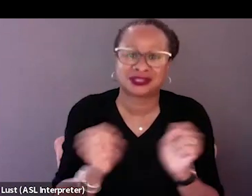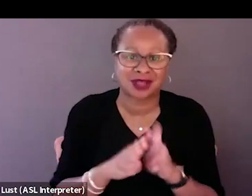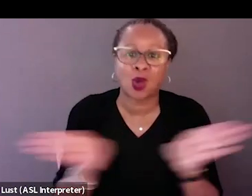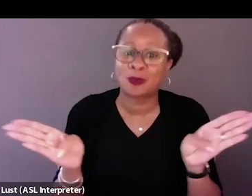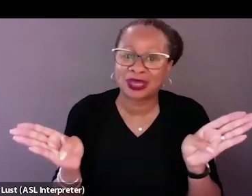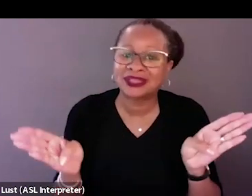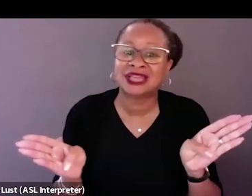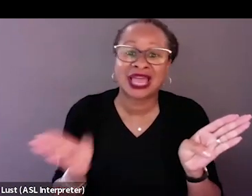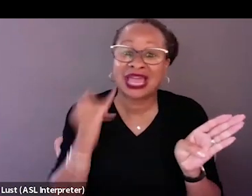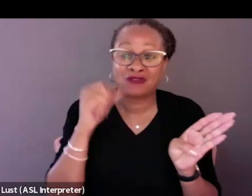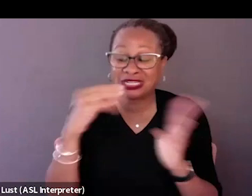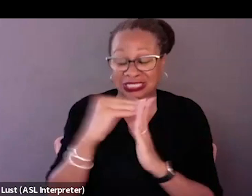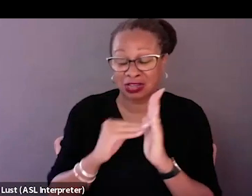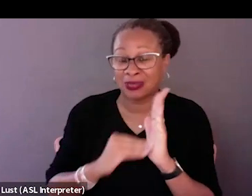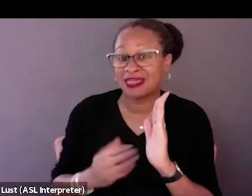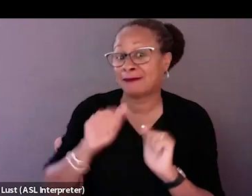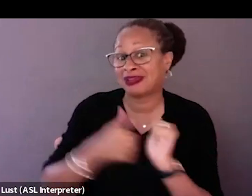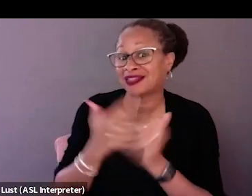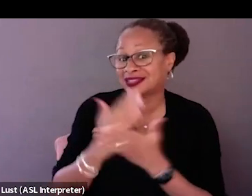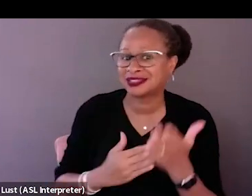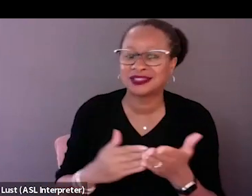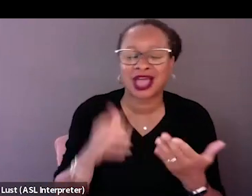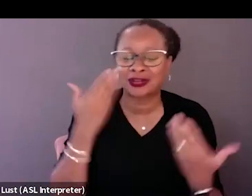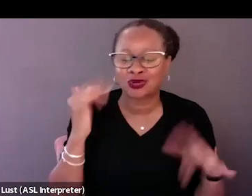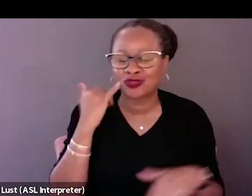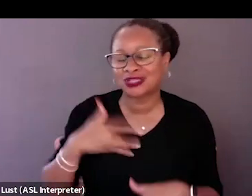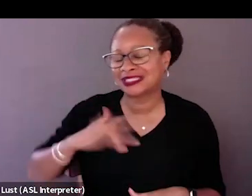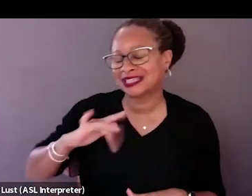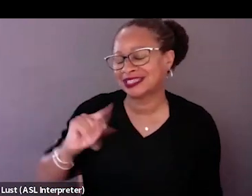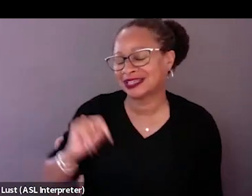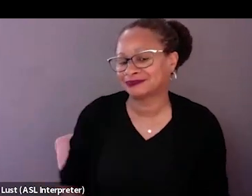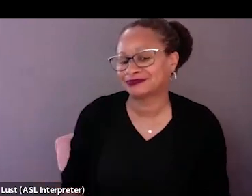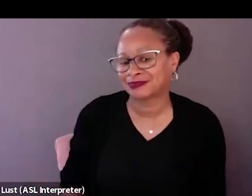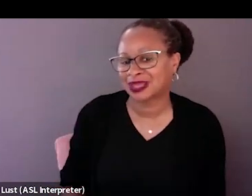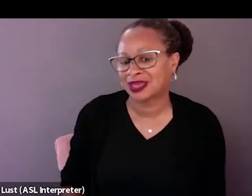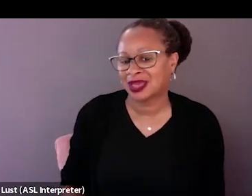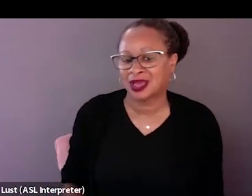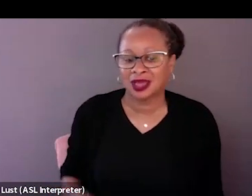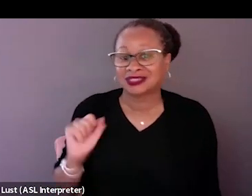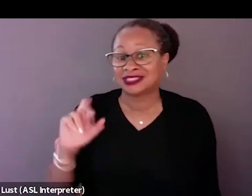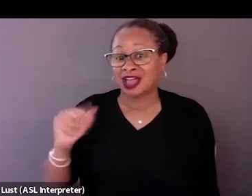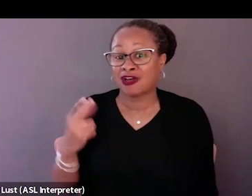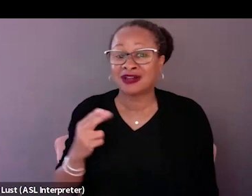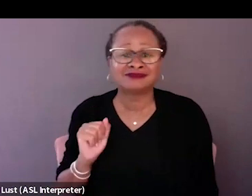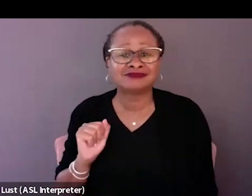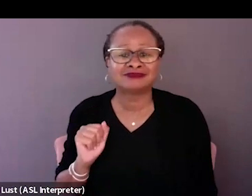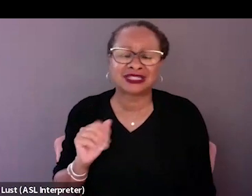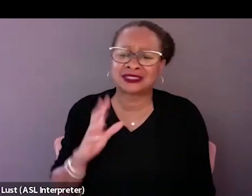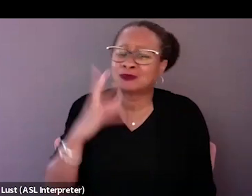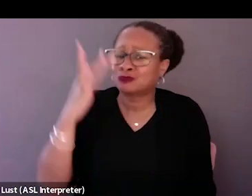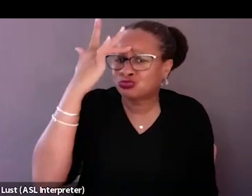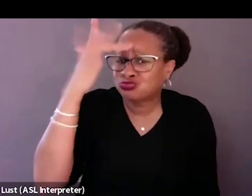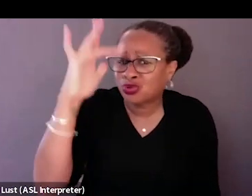if we hadn't documented that behind the scenes, I don't know if you would be able to sense that. Yeah, it was such a brilliant choice. Those moments